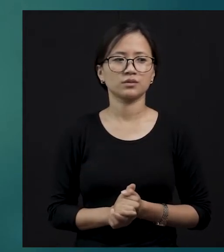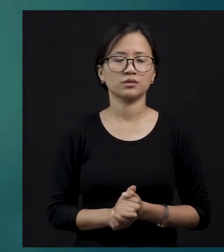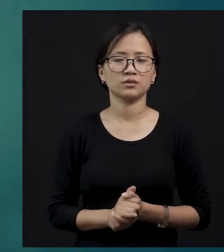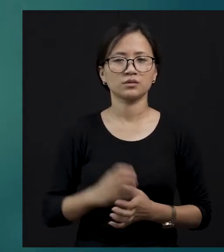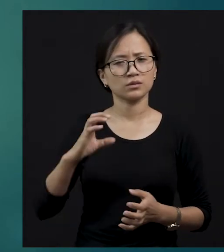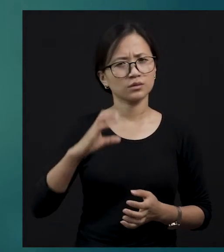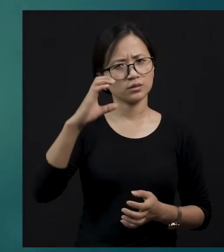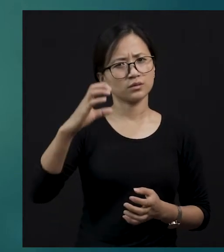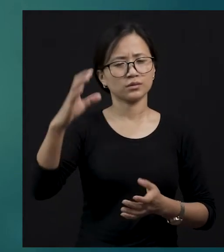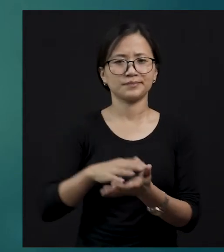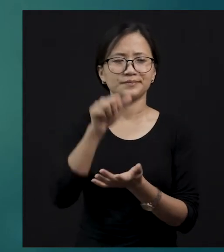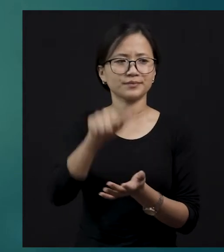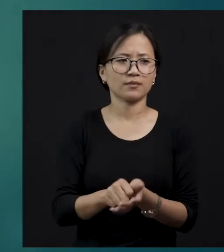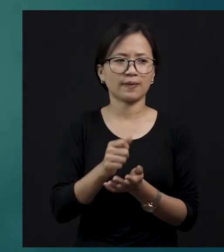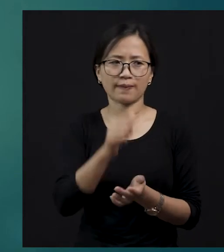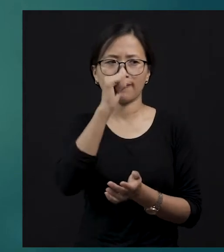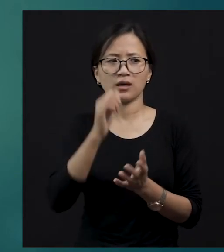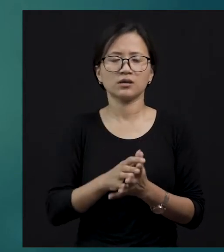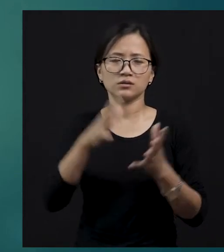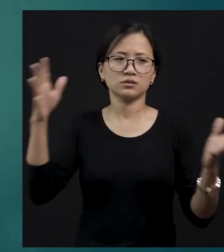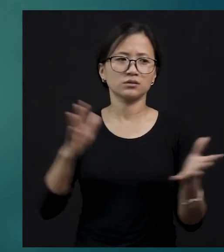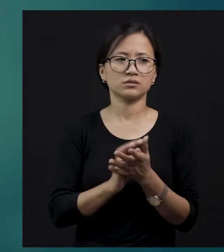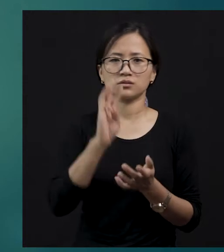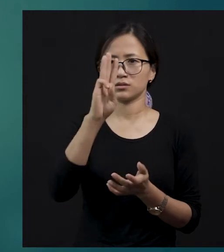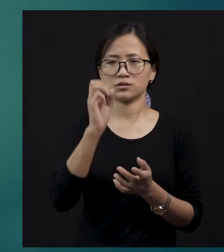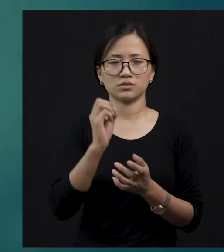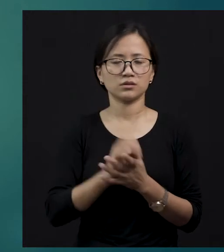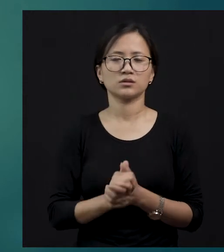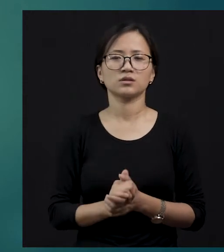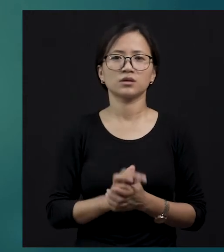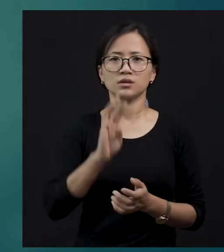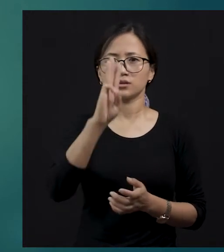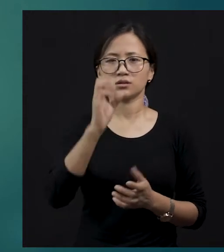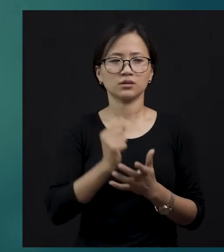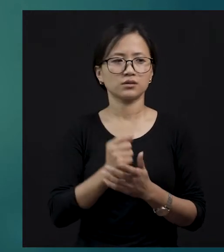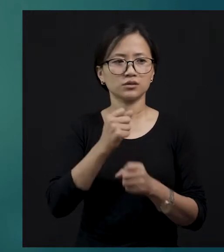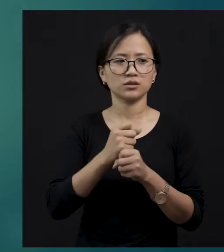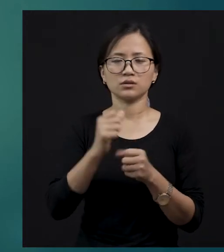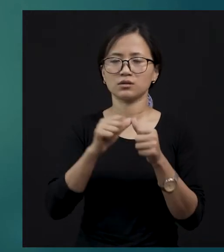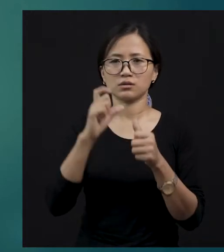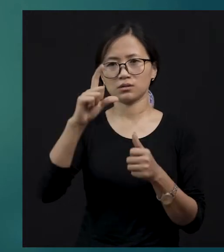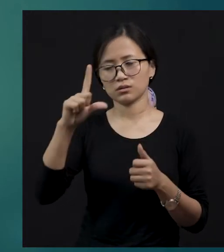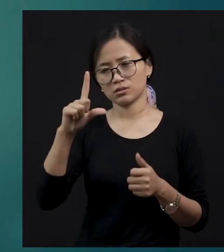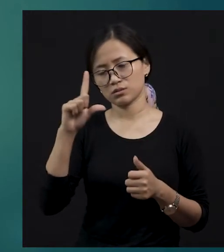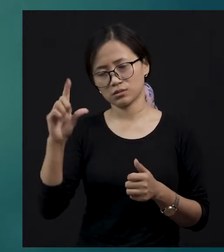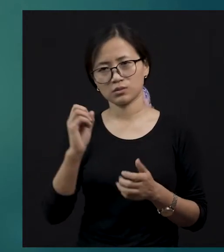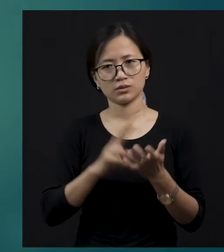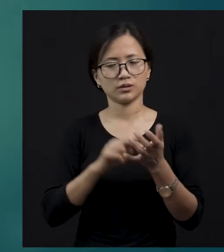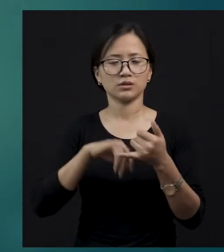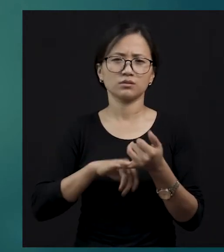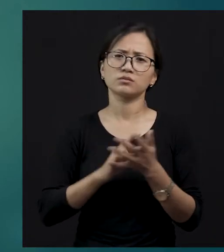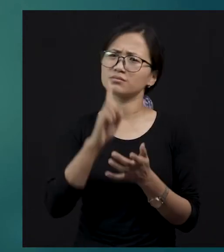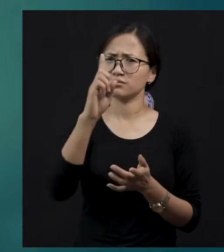And a camel can drink as much as 30 gallons of water in 10 minutes. I'm talking about 10 minutes here, okay? Some of you may